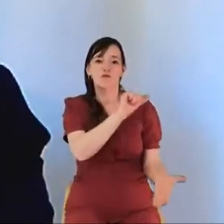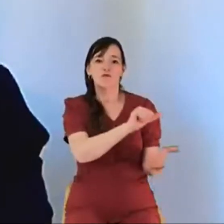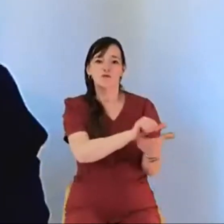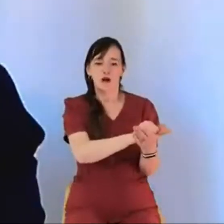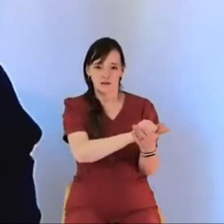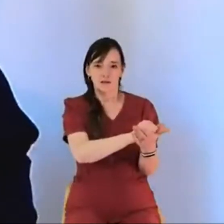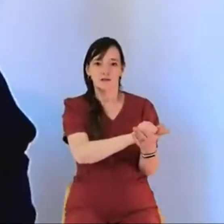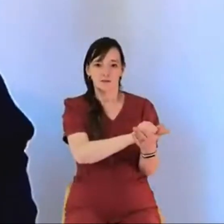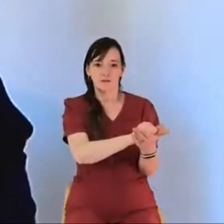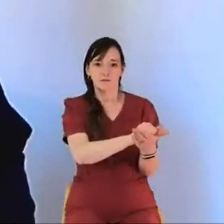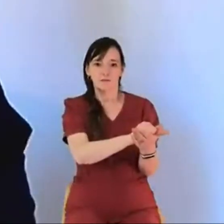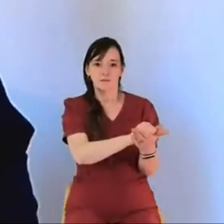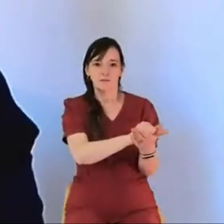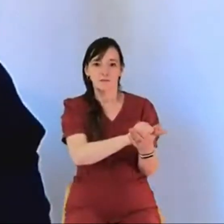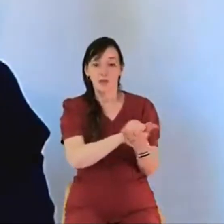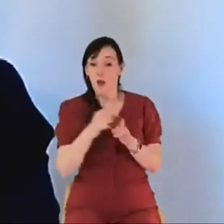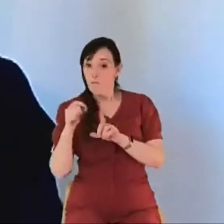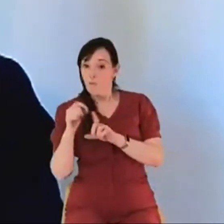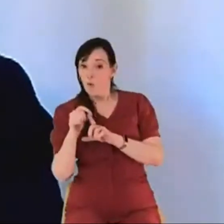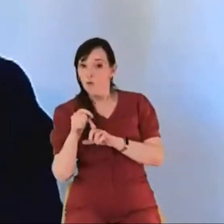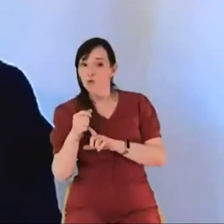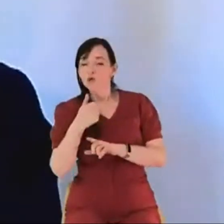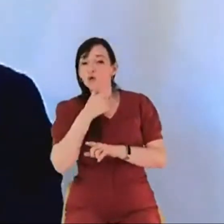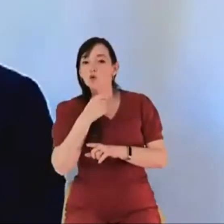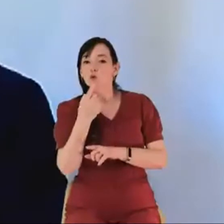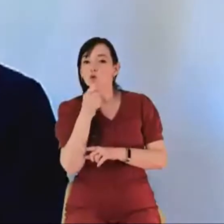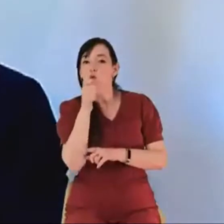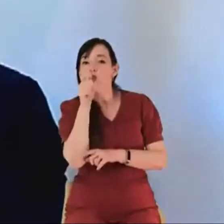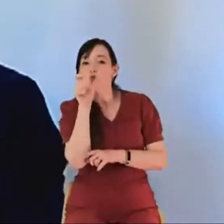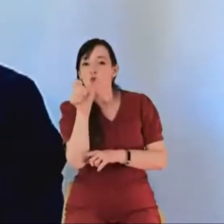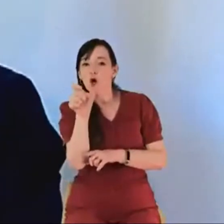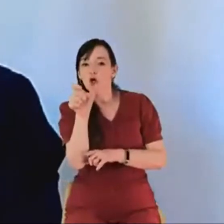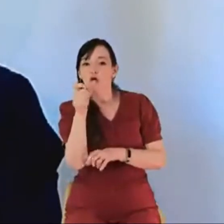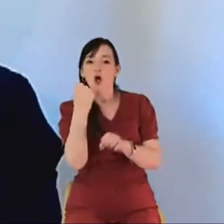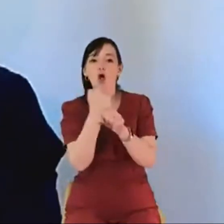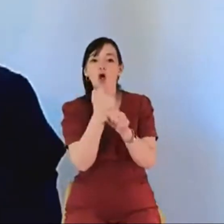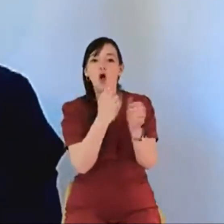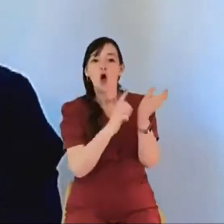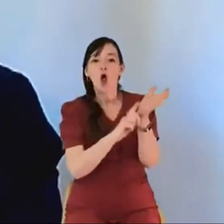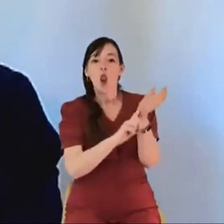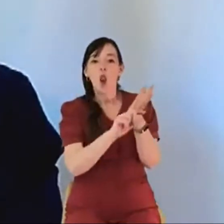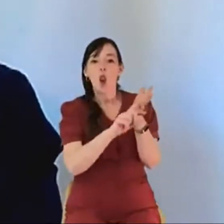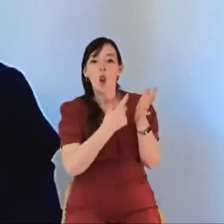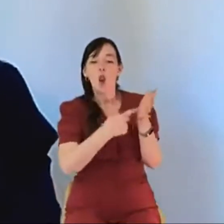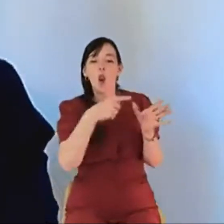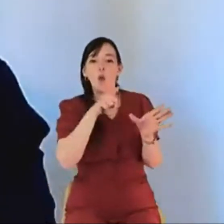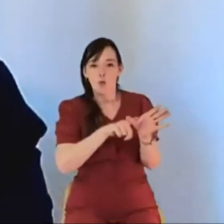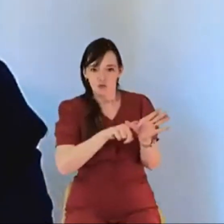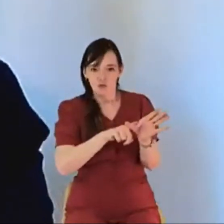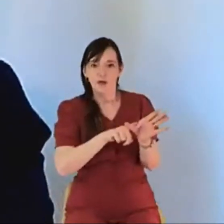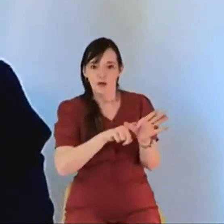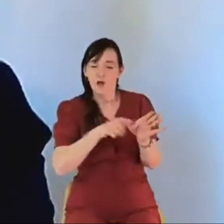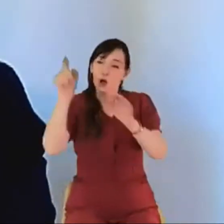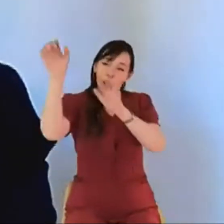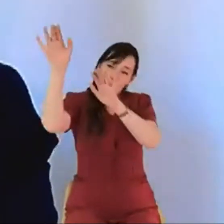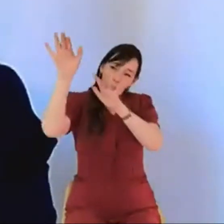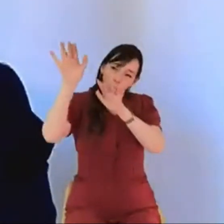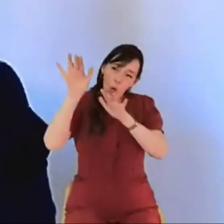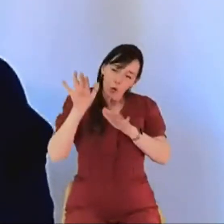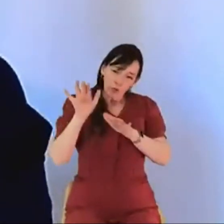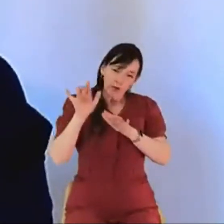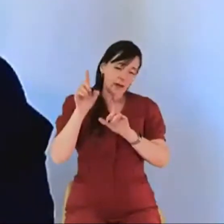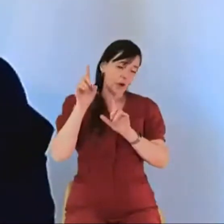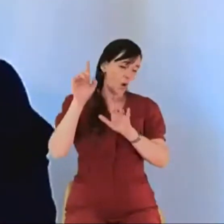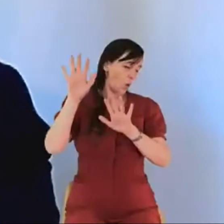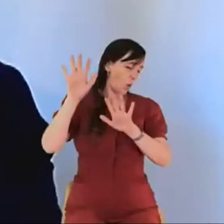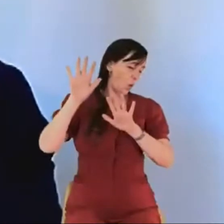The word that Paul uses to describe it is glory Jesus' glory is